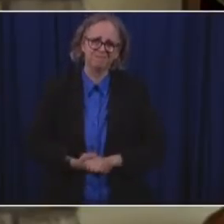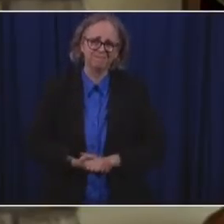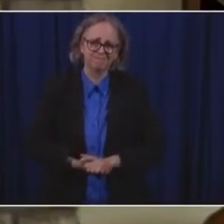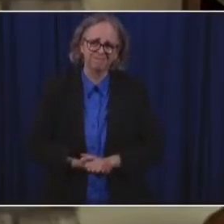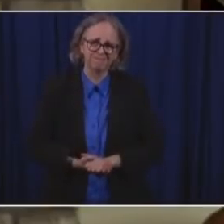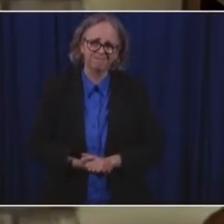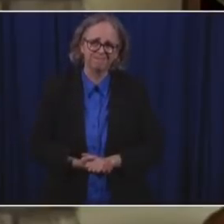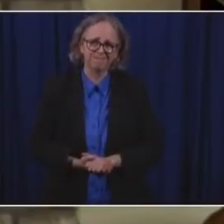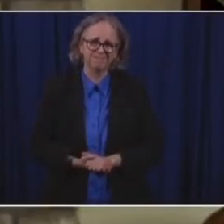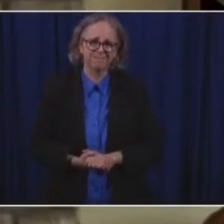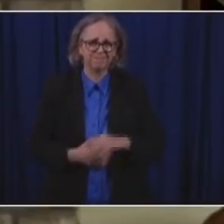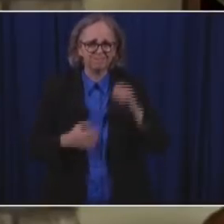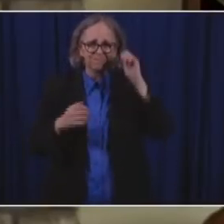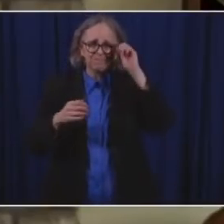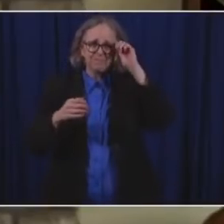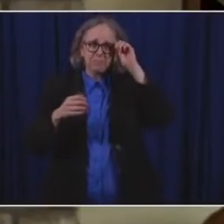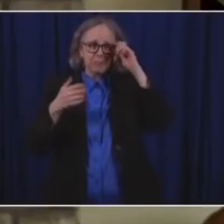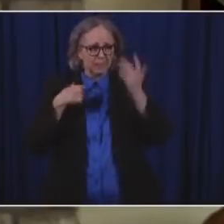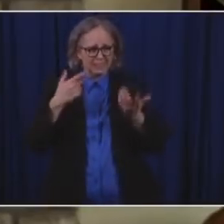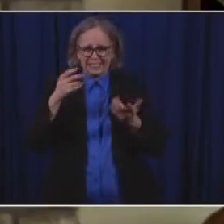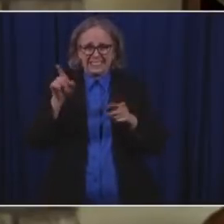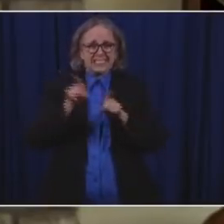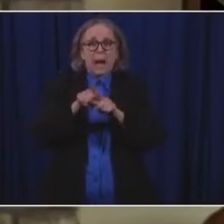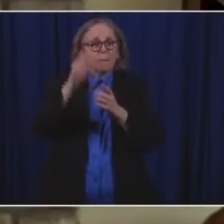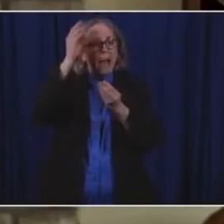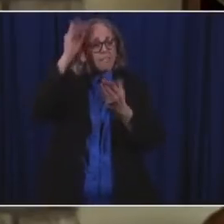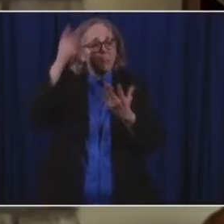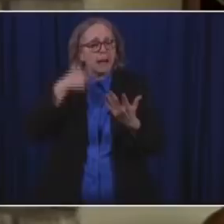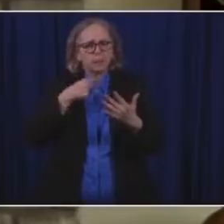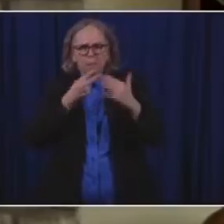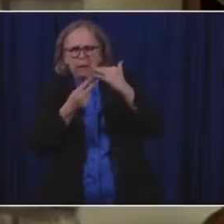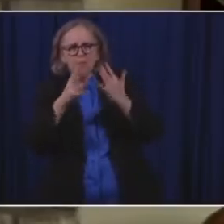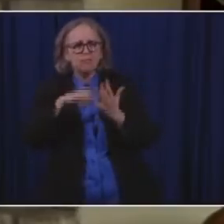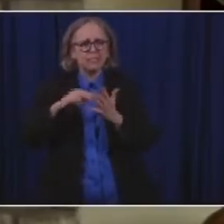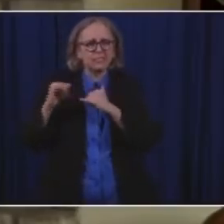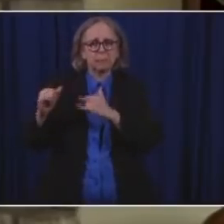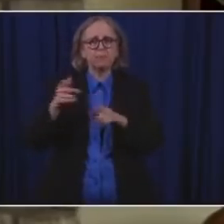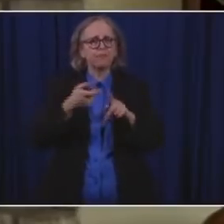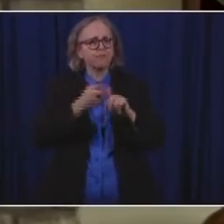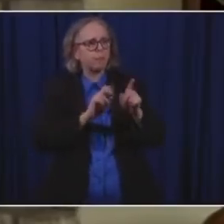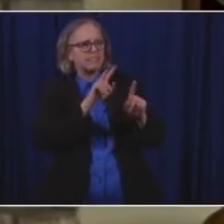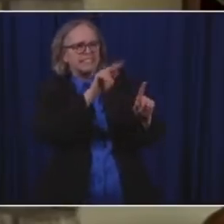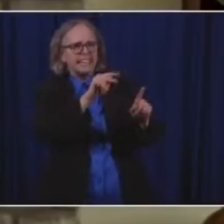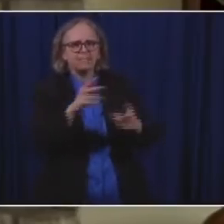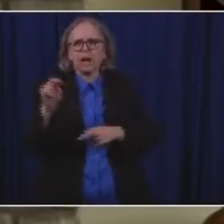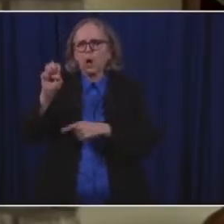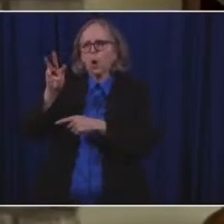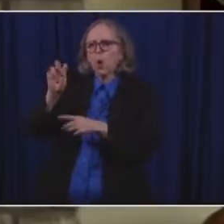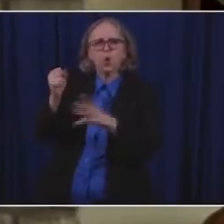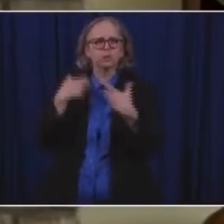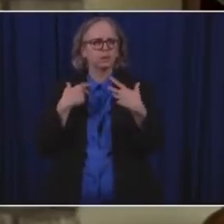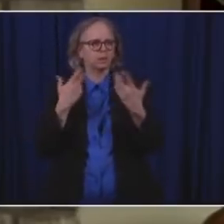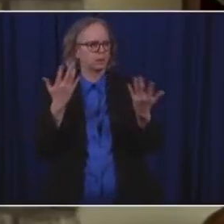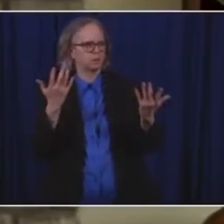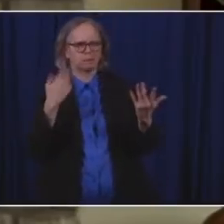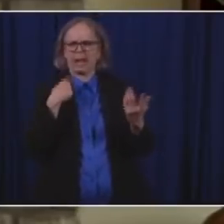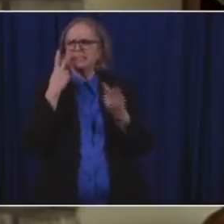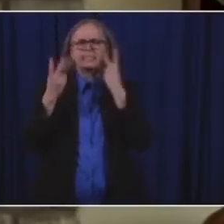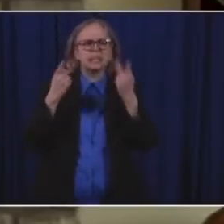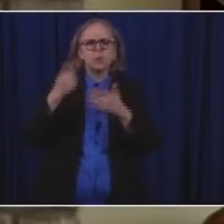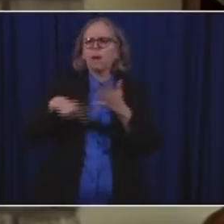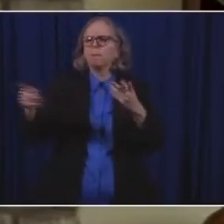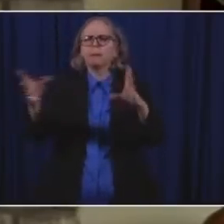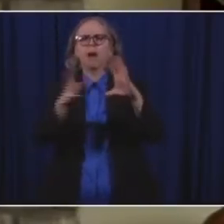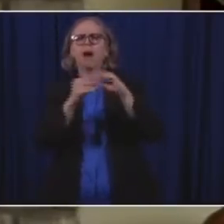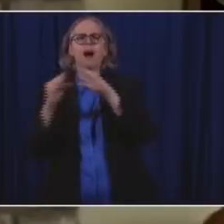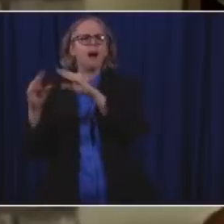I read the same speculation or watch the same TV that you do and see, what people on TV